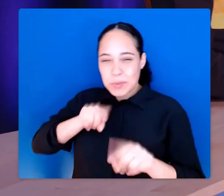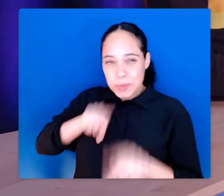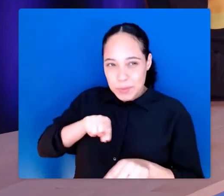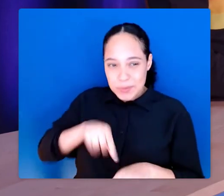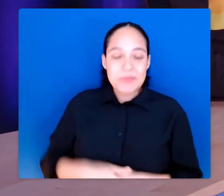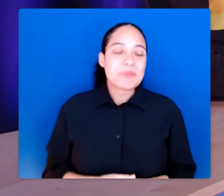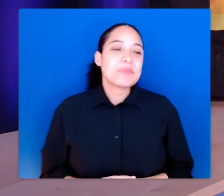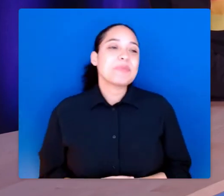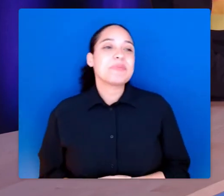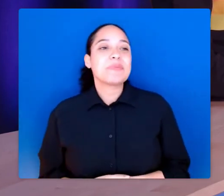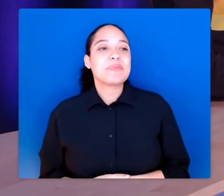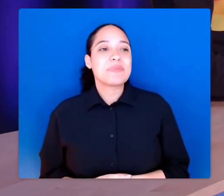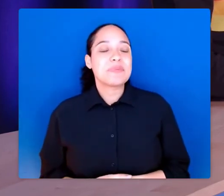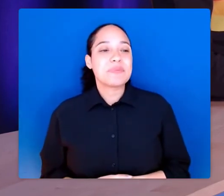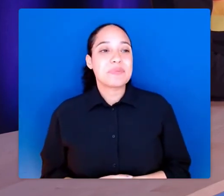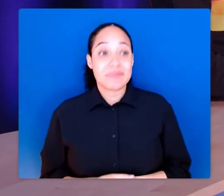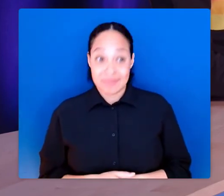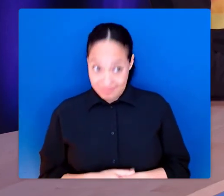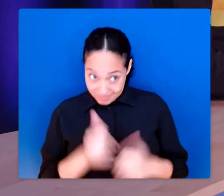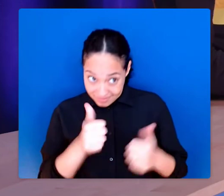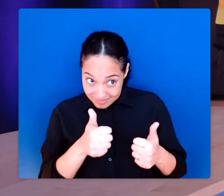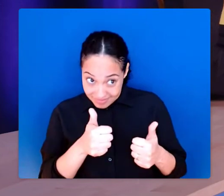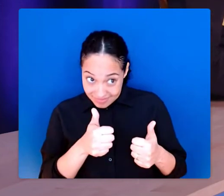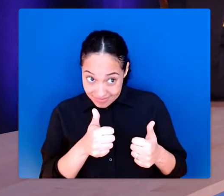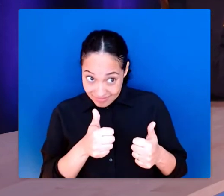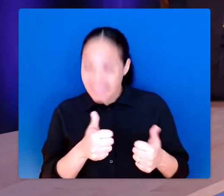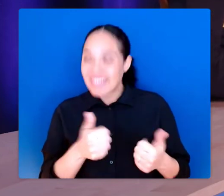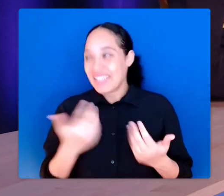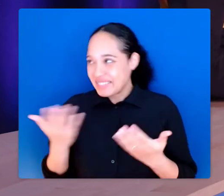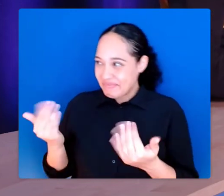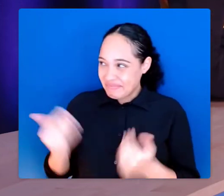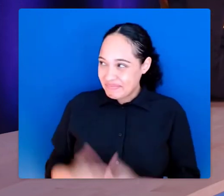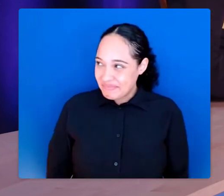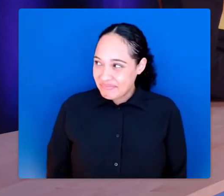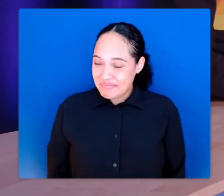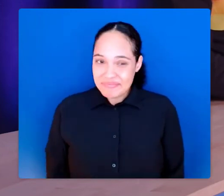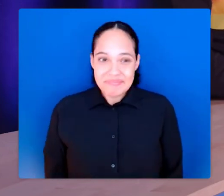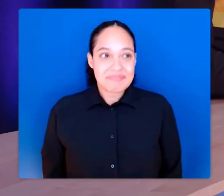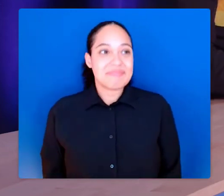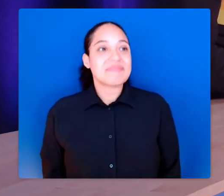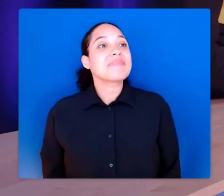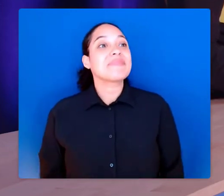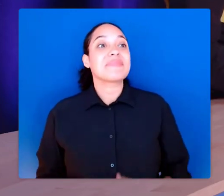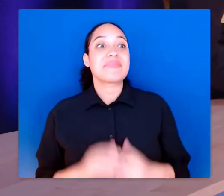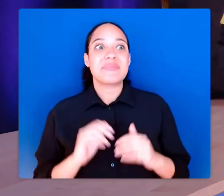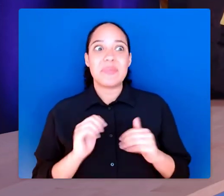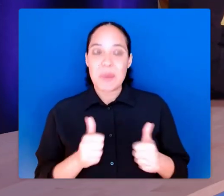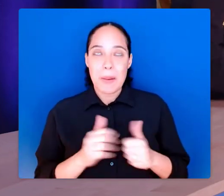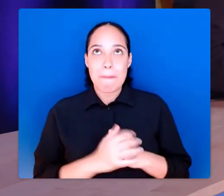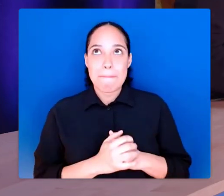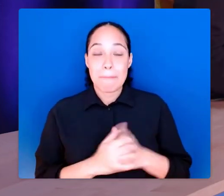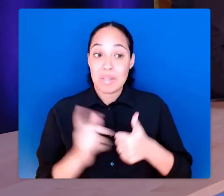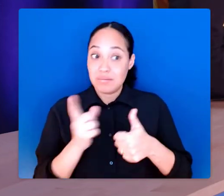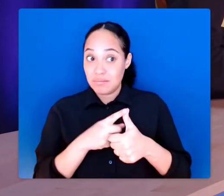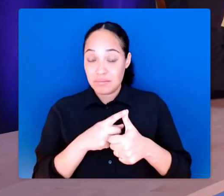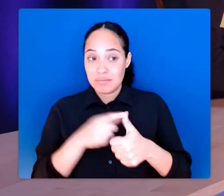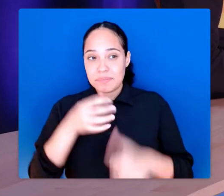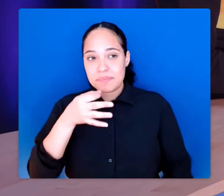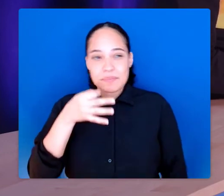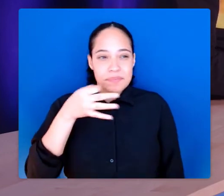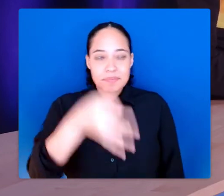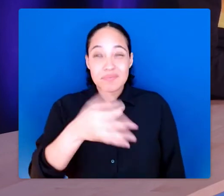certification courses, free training for their AI 900, AI 102 certification courses to upskill especially women in AI. So there are a